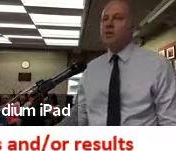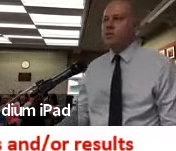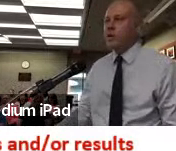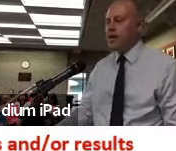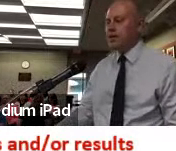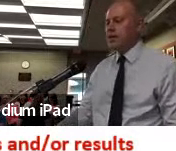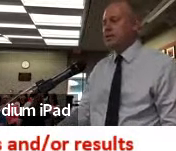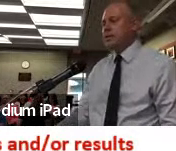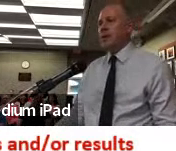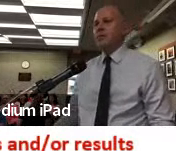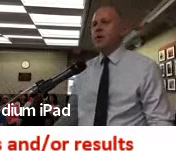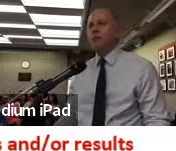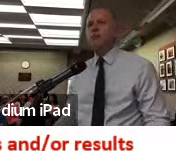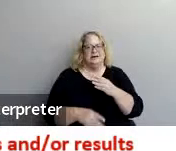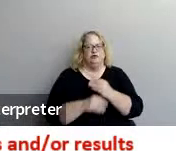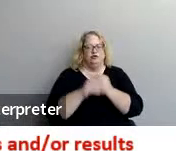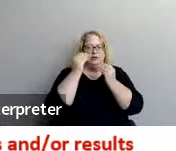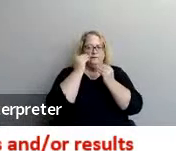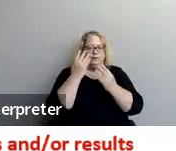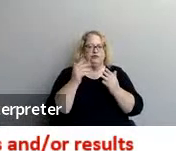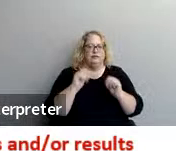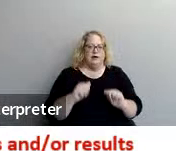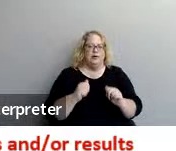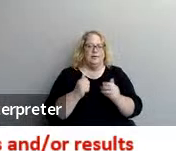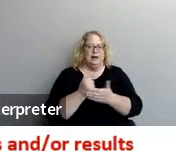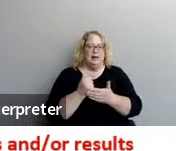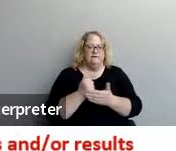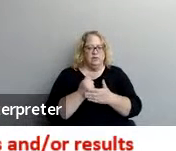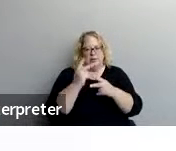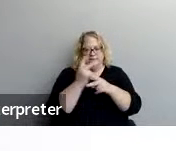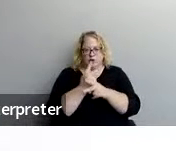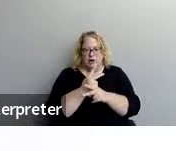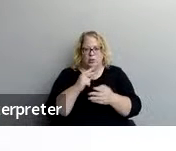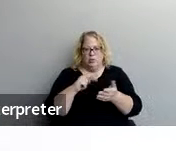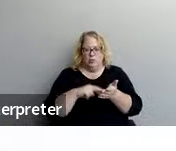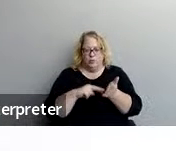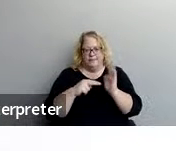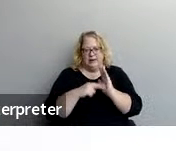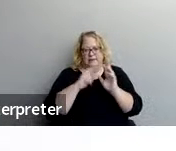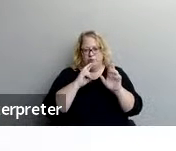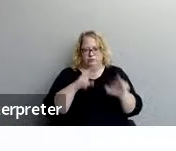indicators and provide any additional context that might be helpful in interpreting the results.